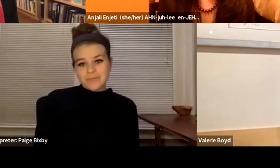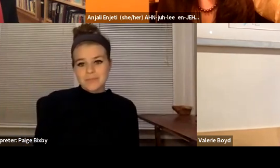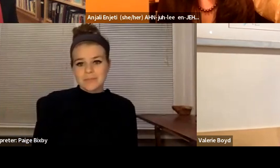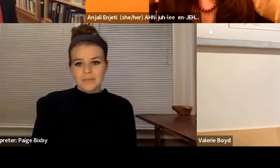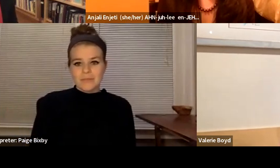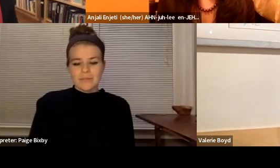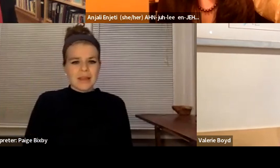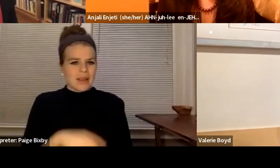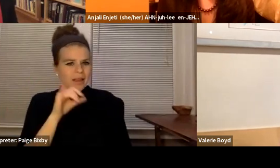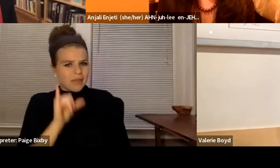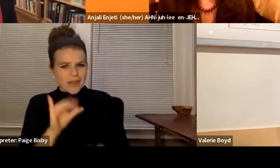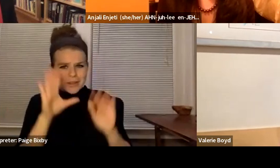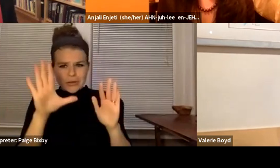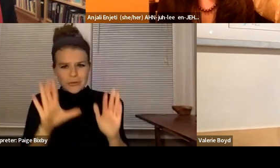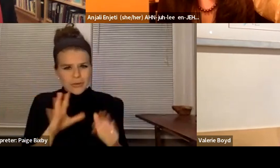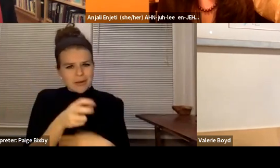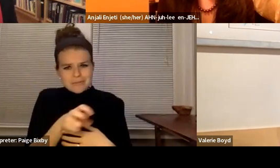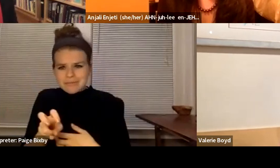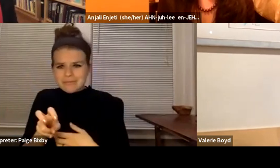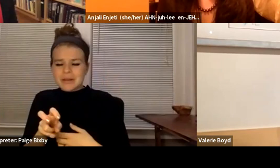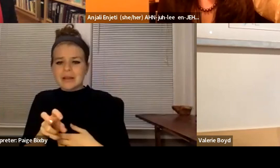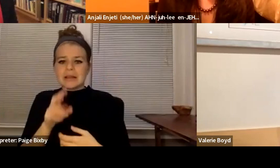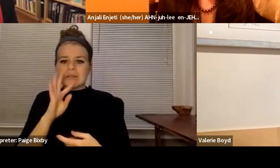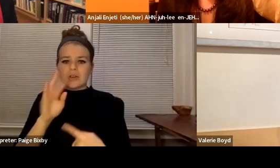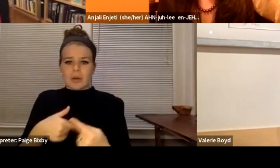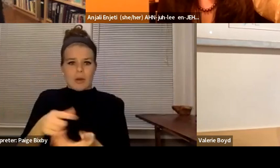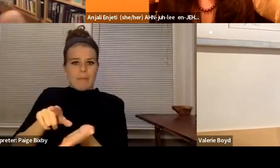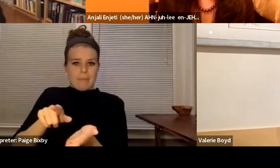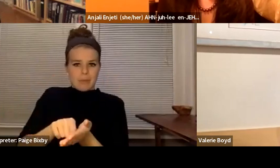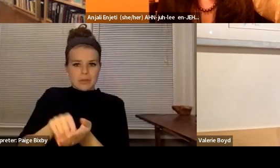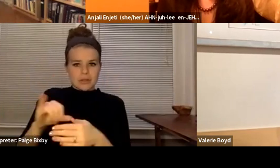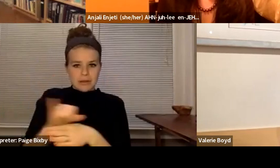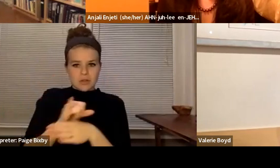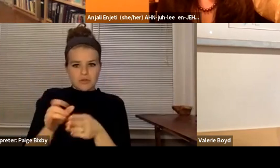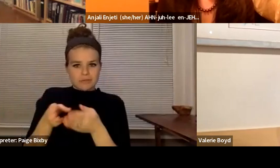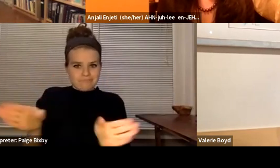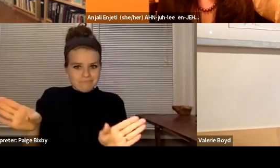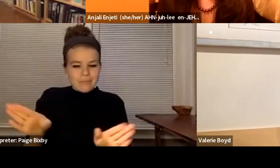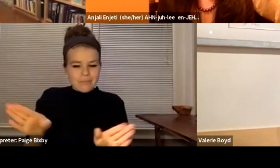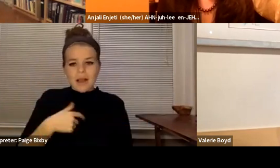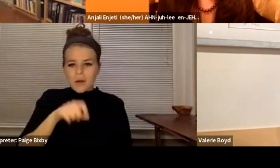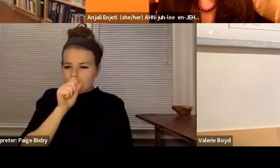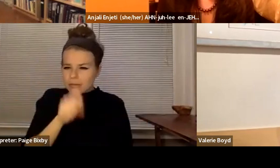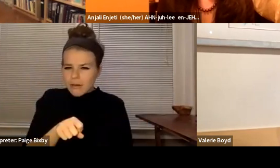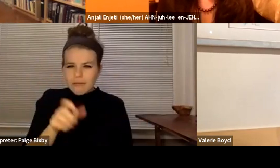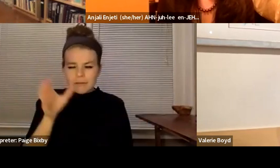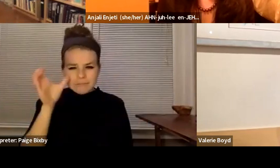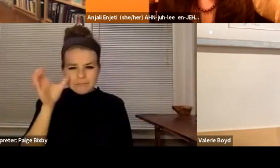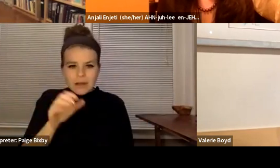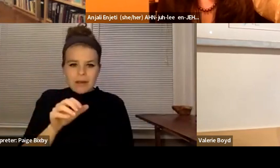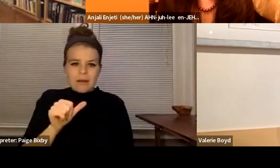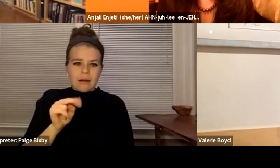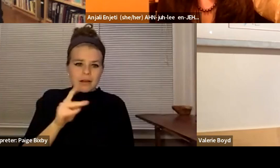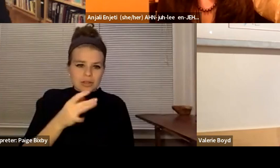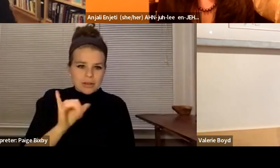That is a great segue to talk, to move into sort of the publishing industry. And I'd love to hear, Anjali and Valerie, from you,